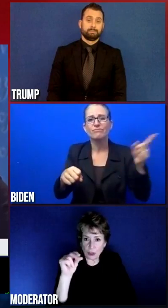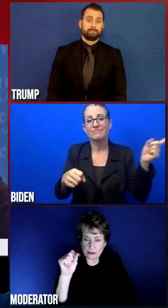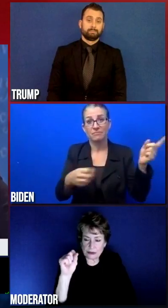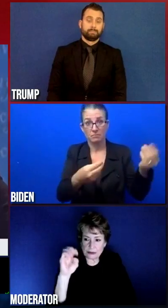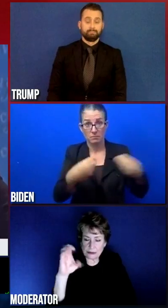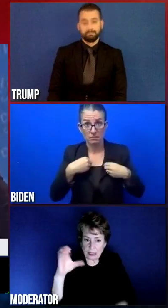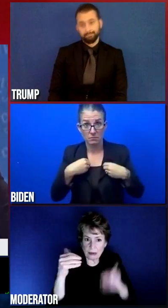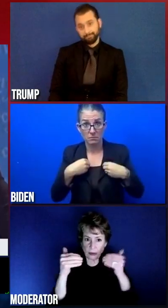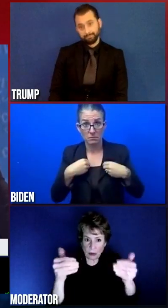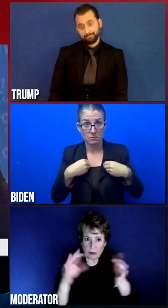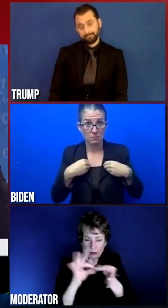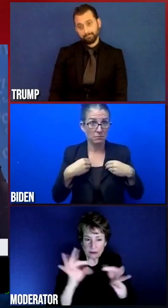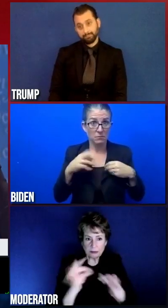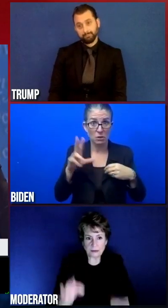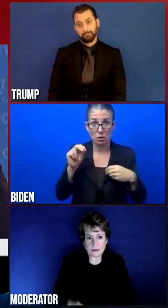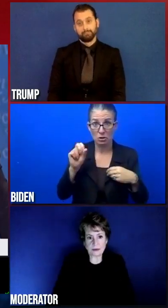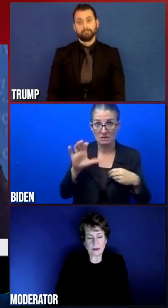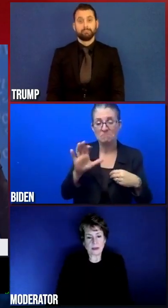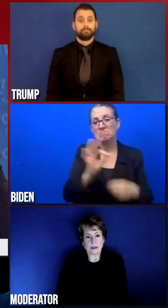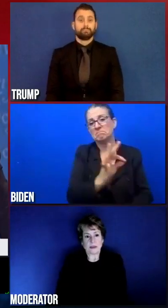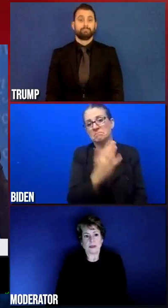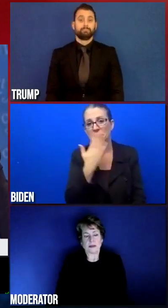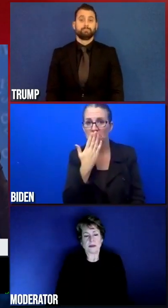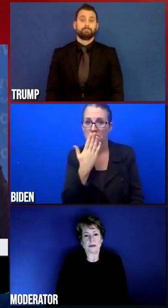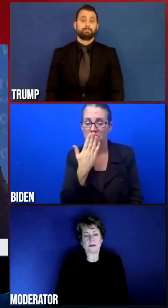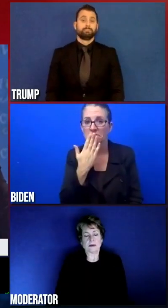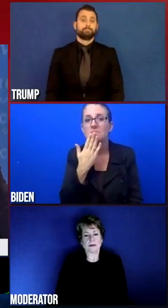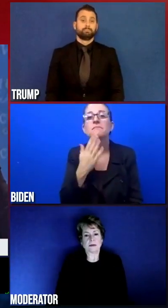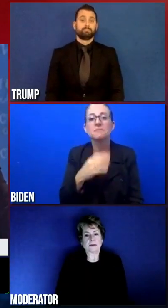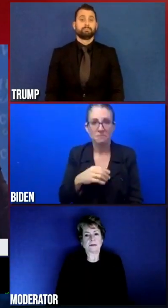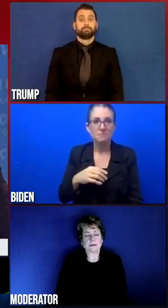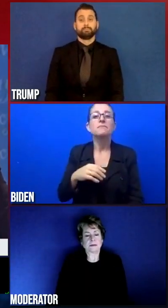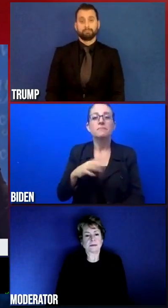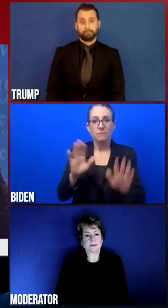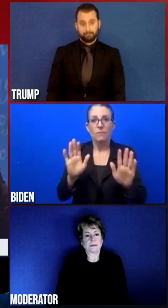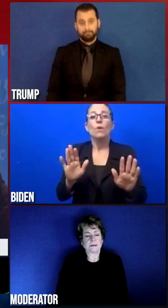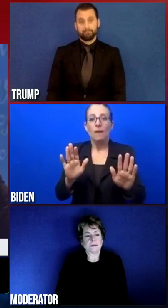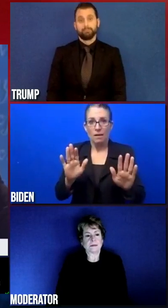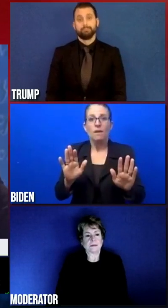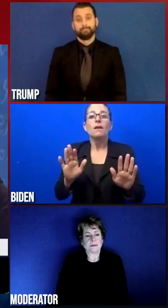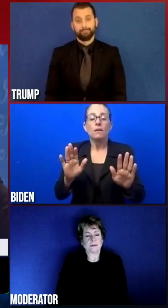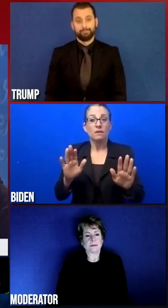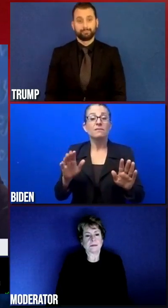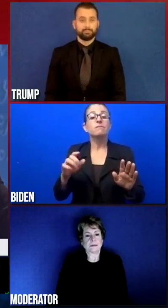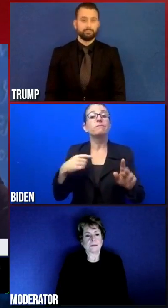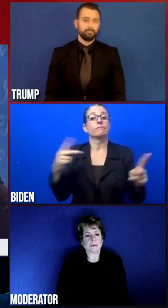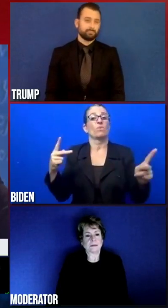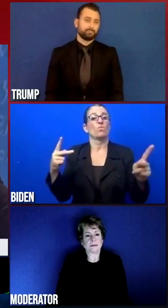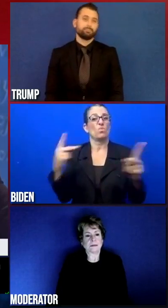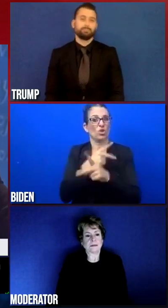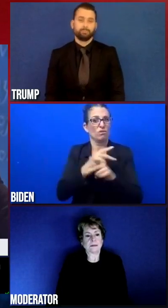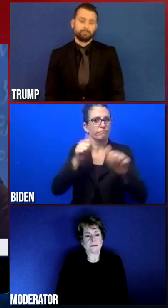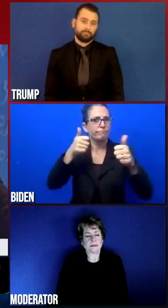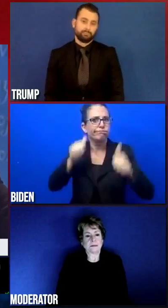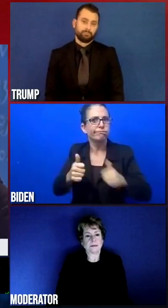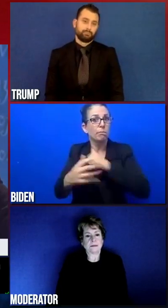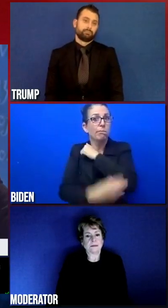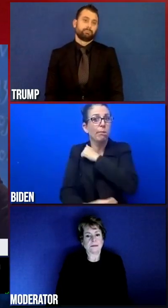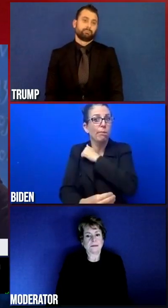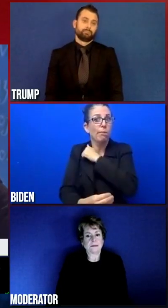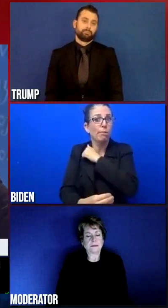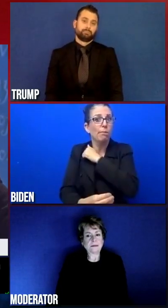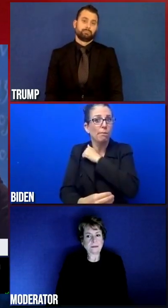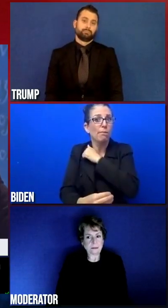we're poor. The billionaires have gotten much more wealthy by a tune of over $300 to $400 billion